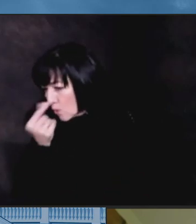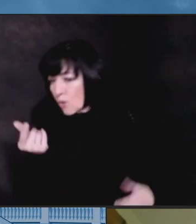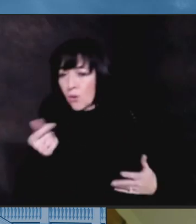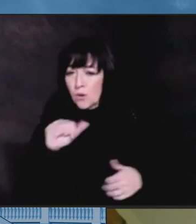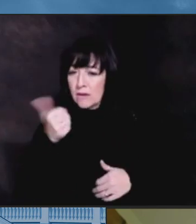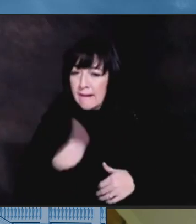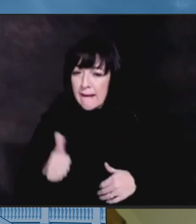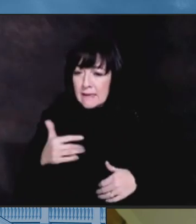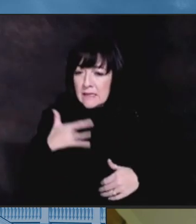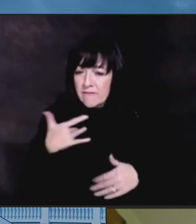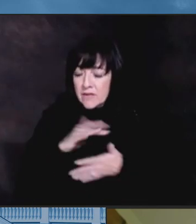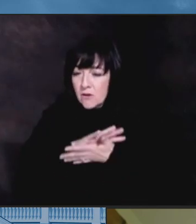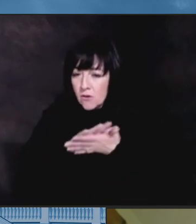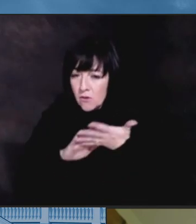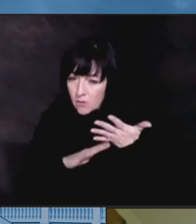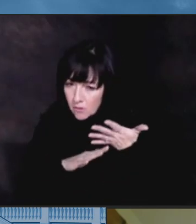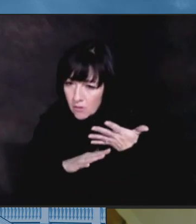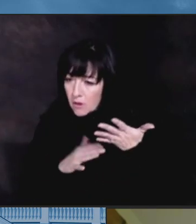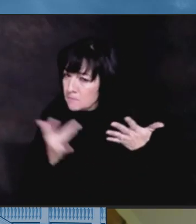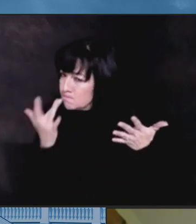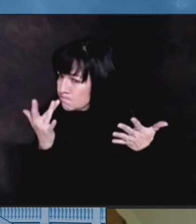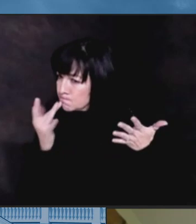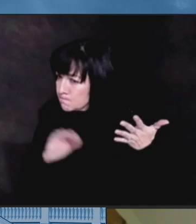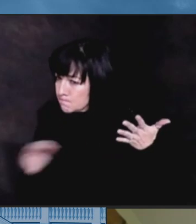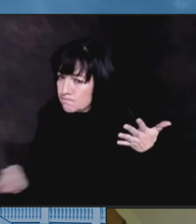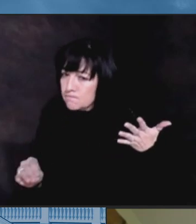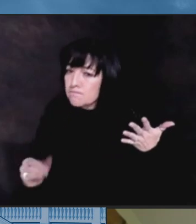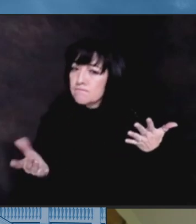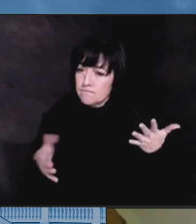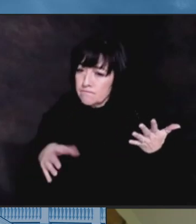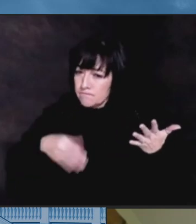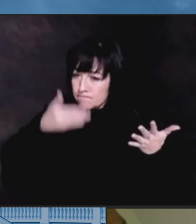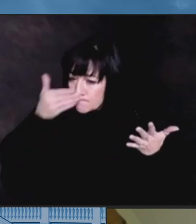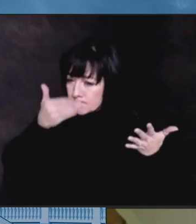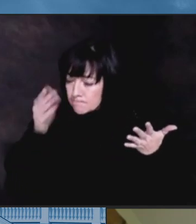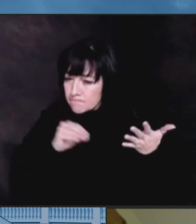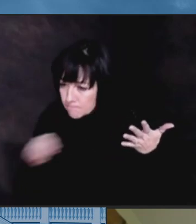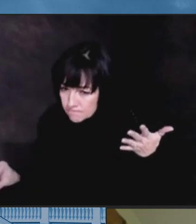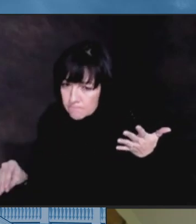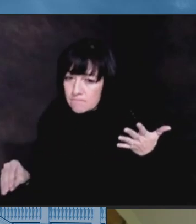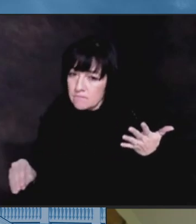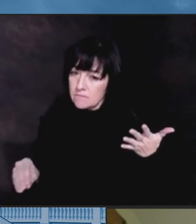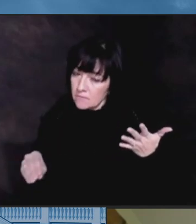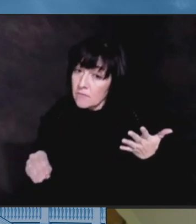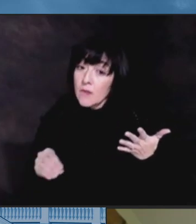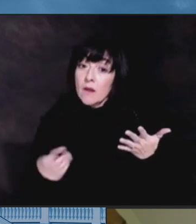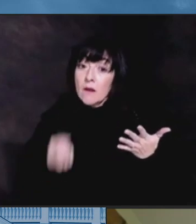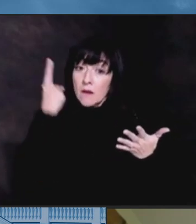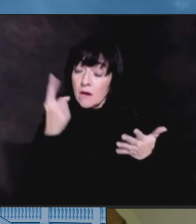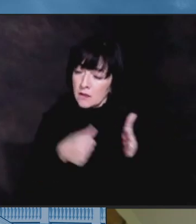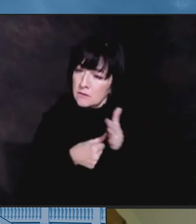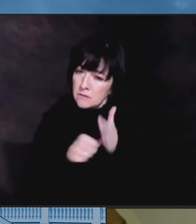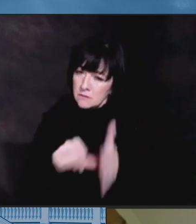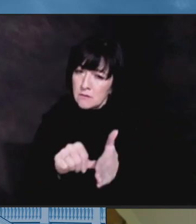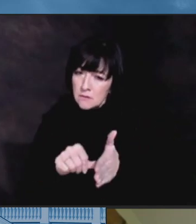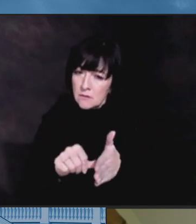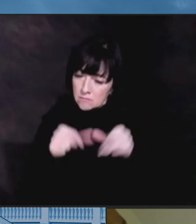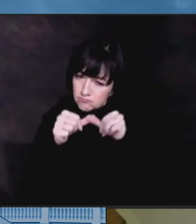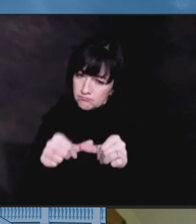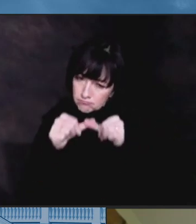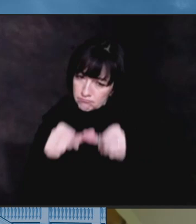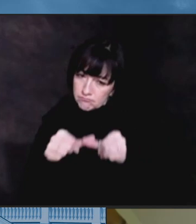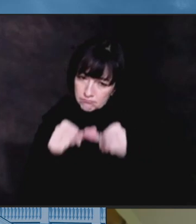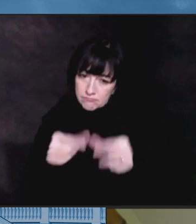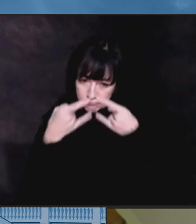social distancing from others for that full 14-day. A couple other things I want to mention as we transition to this